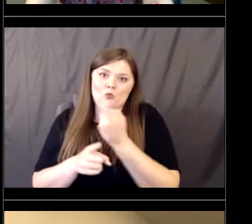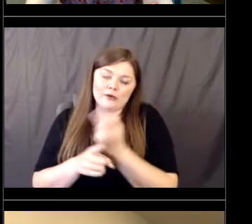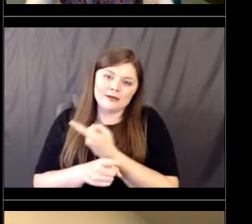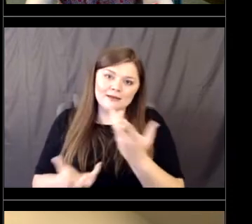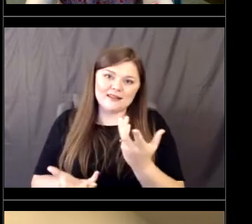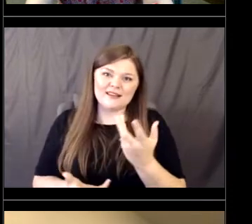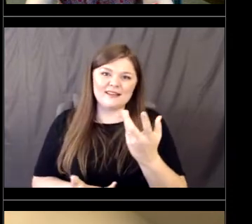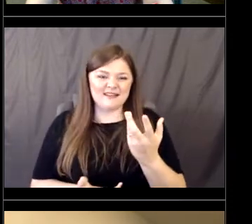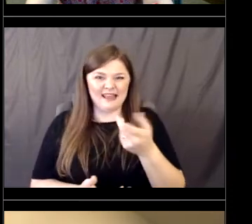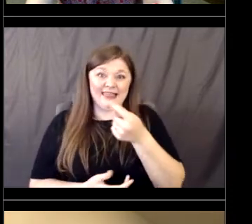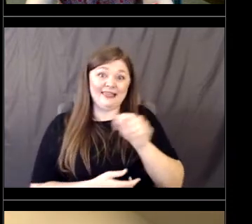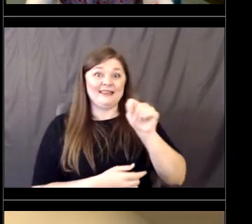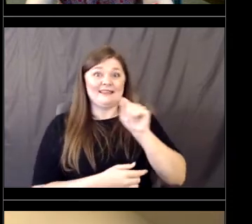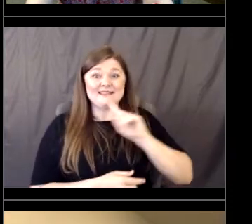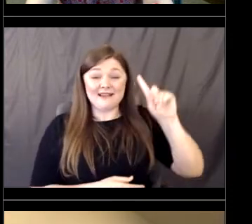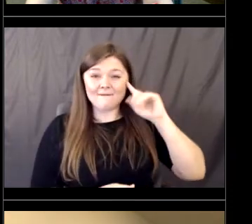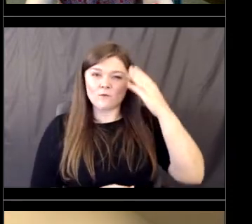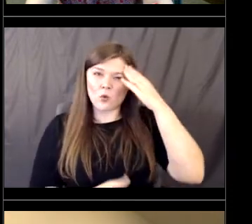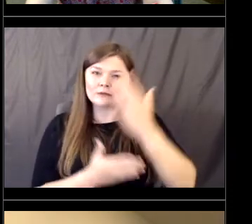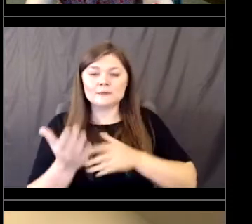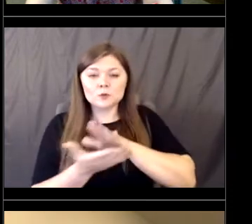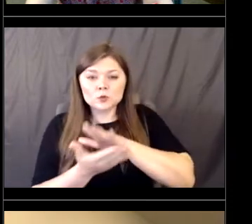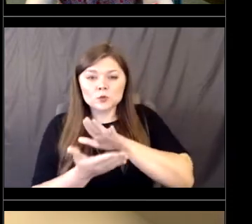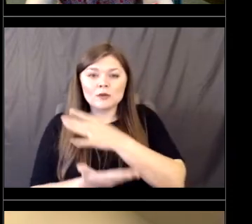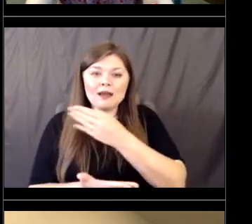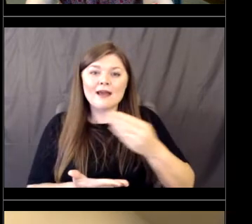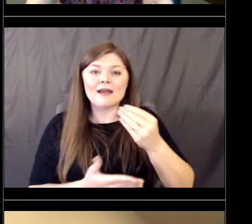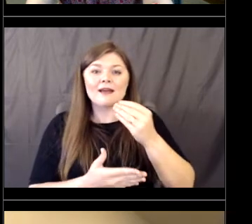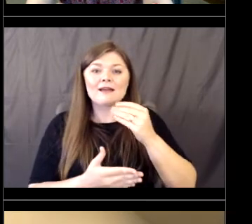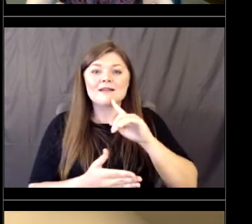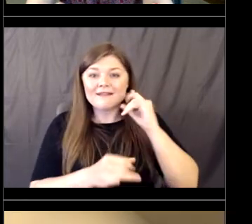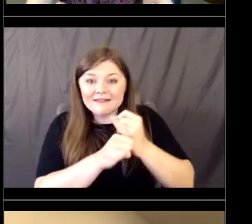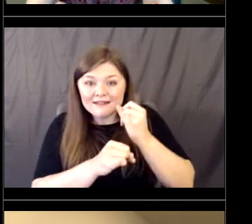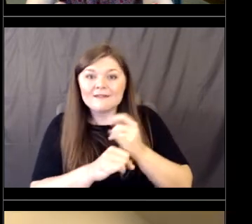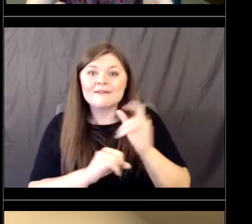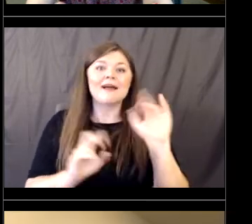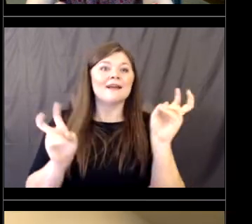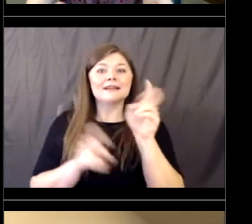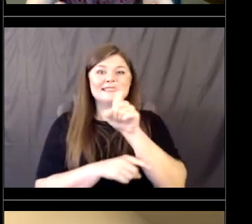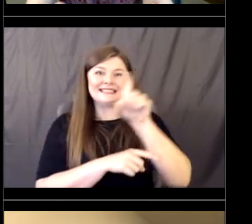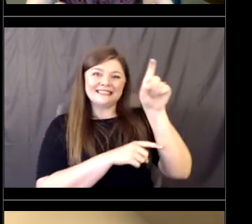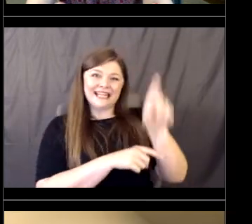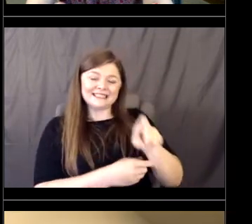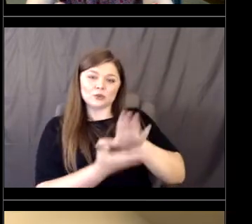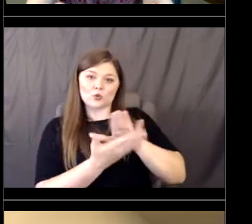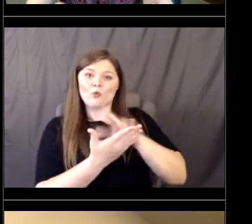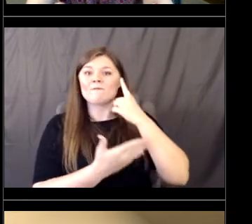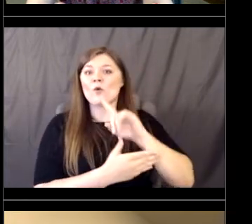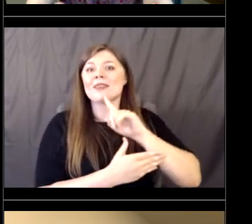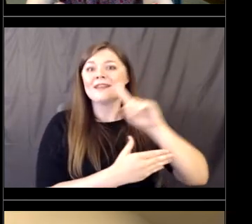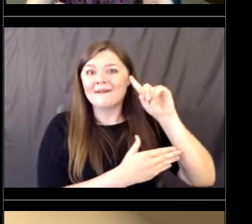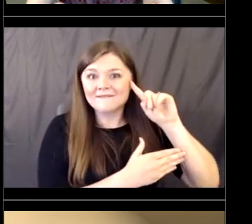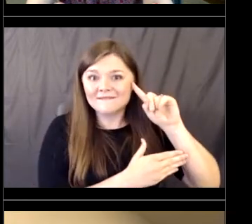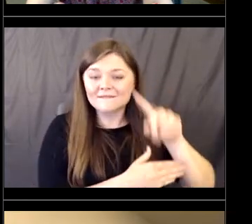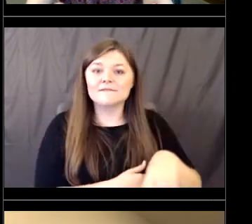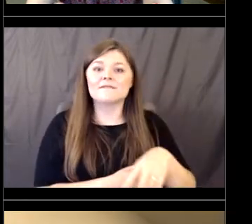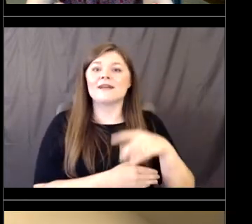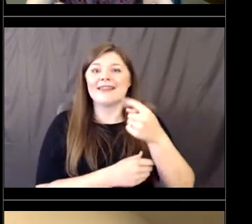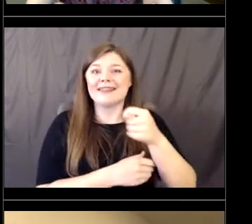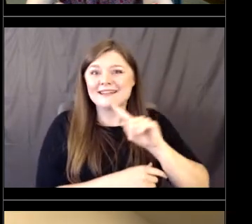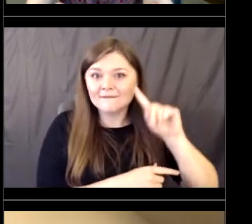perpetuated is some of the schools and the institutions are actually called Texas School for the Deaf or Alabama School for the Deaf and